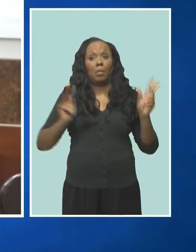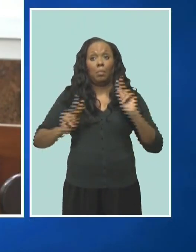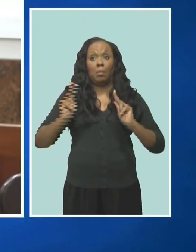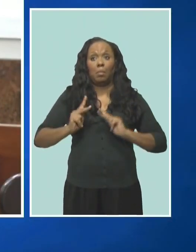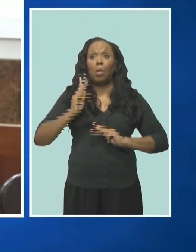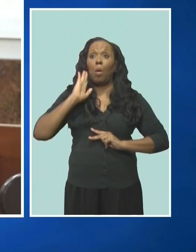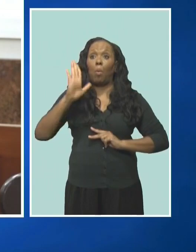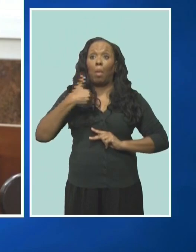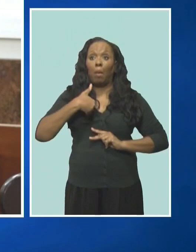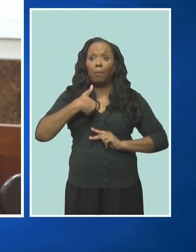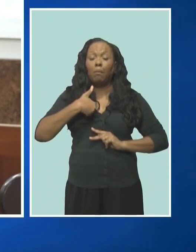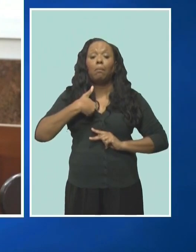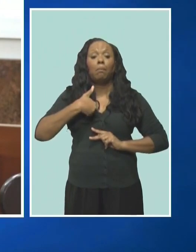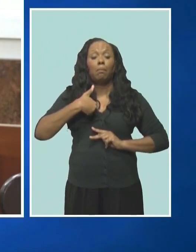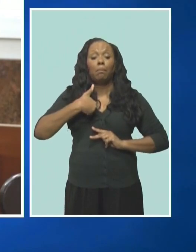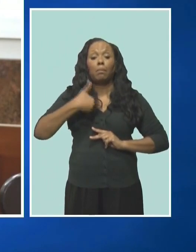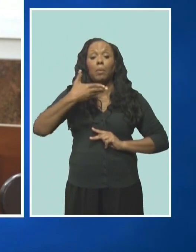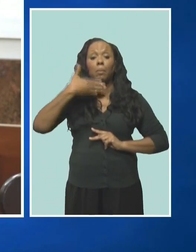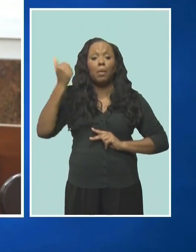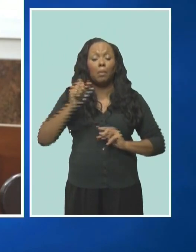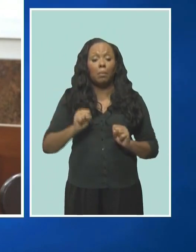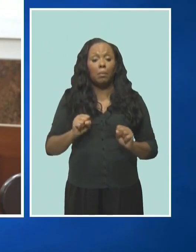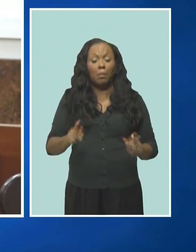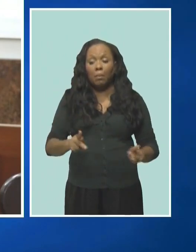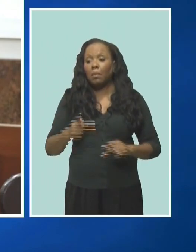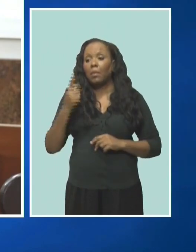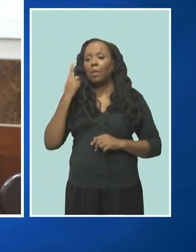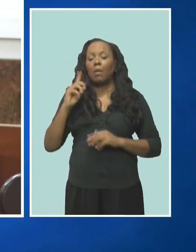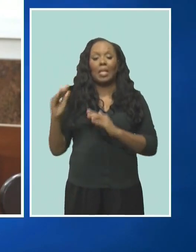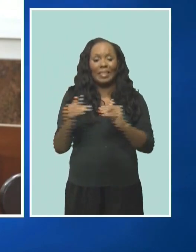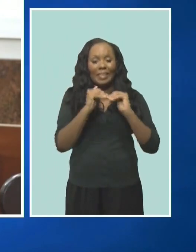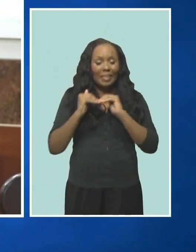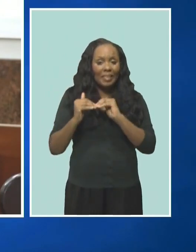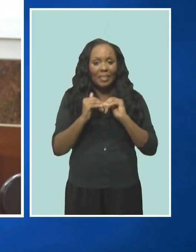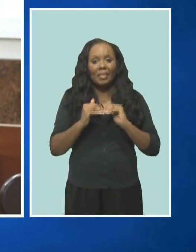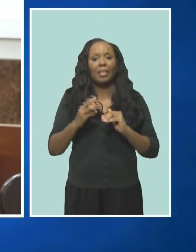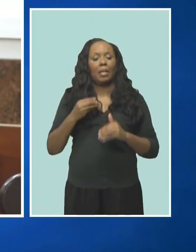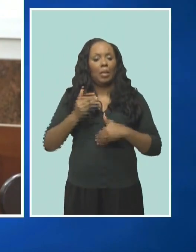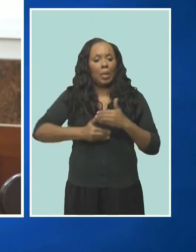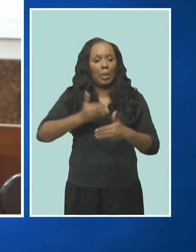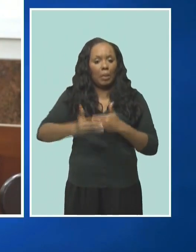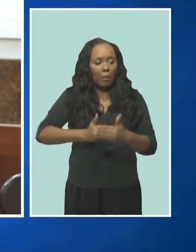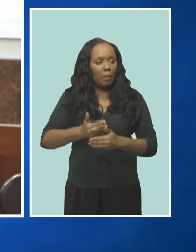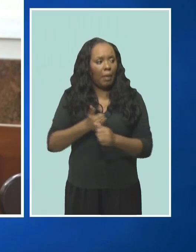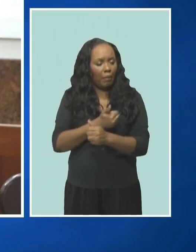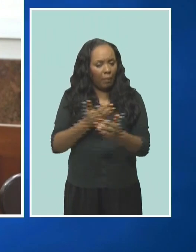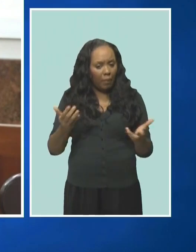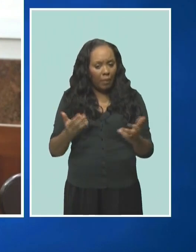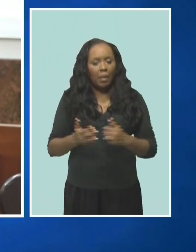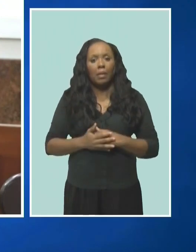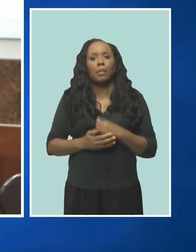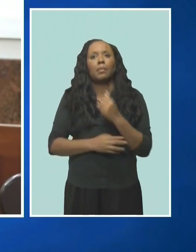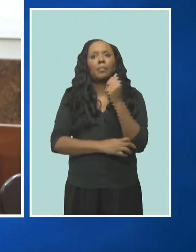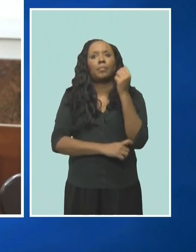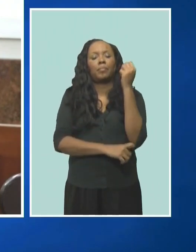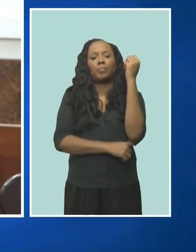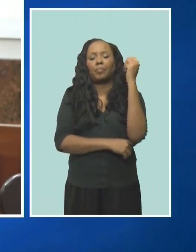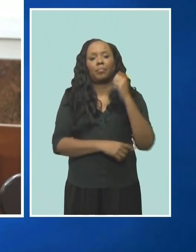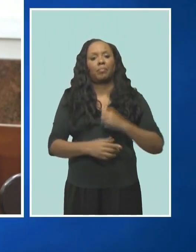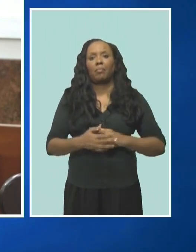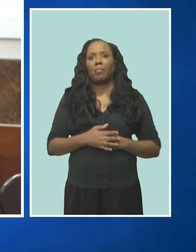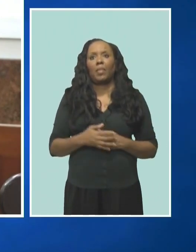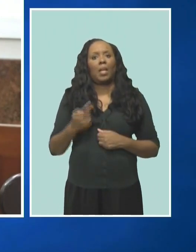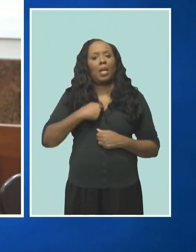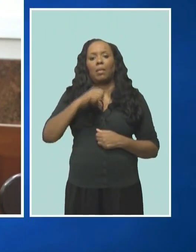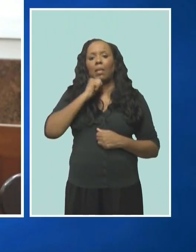possible chance at justice and mitigation and all the other things that go along with it. So I won't take up